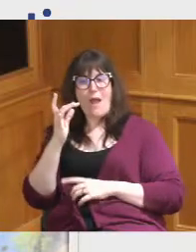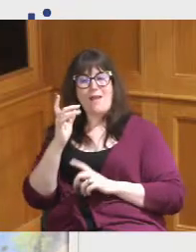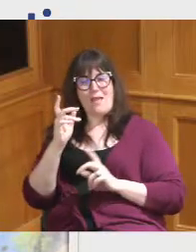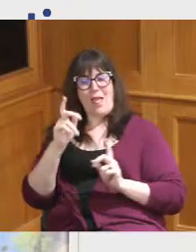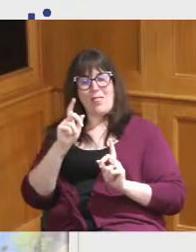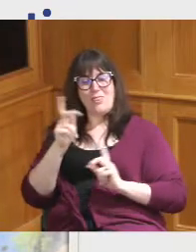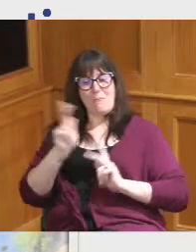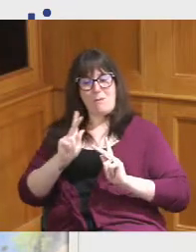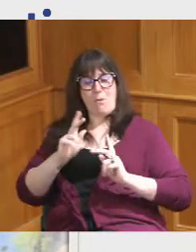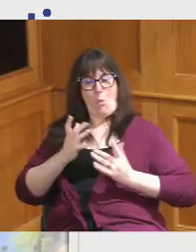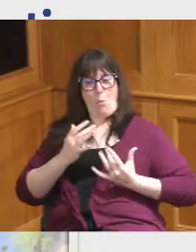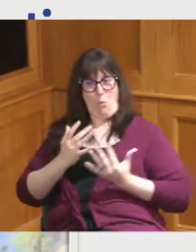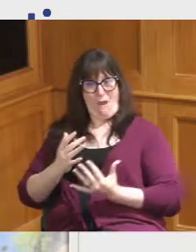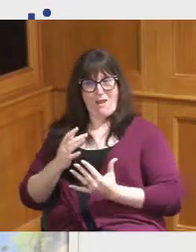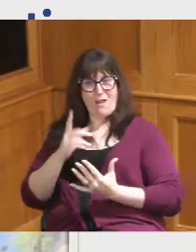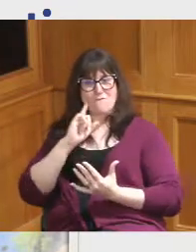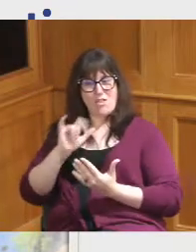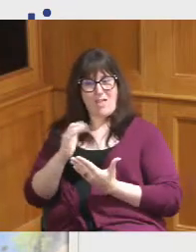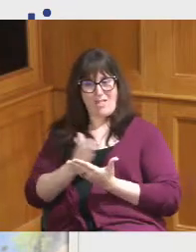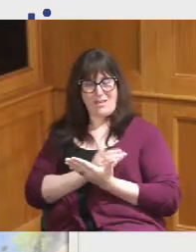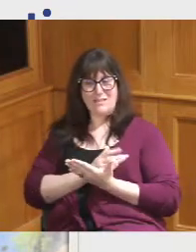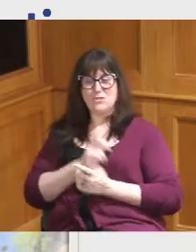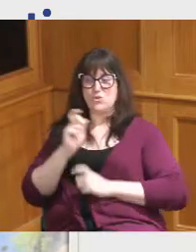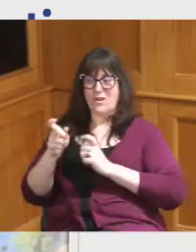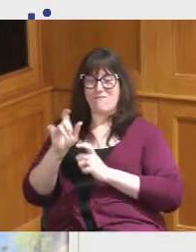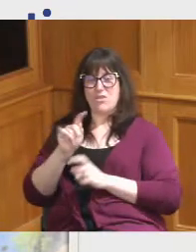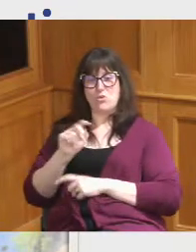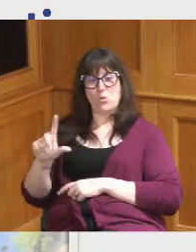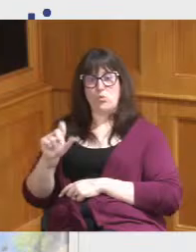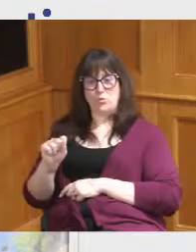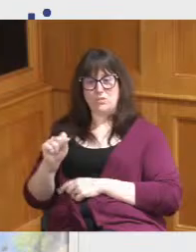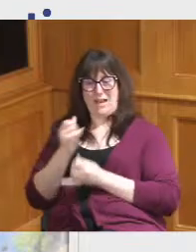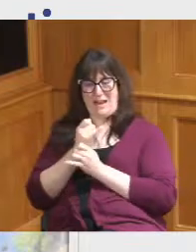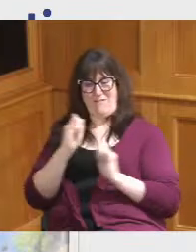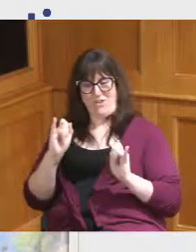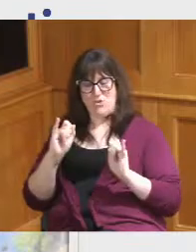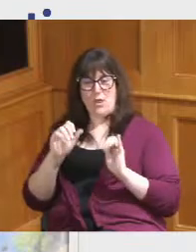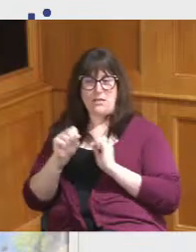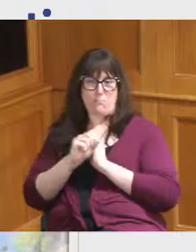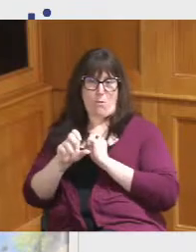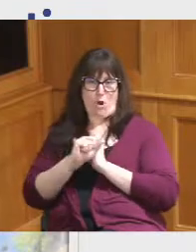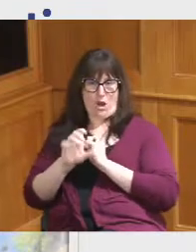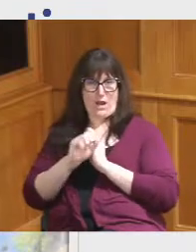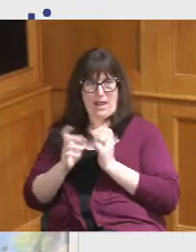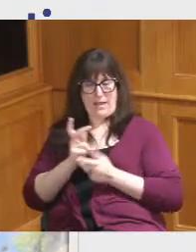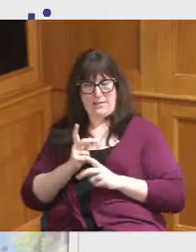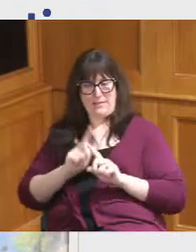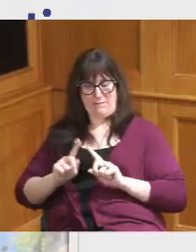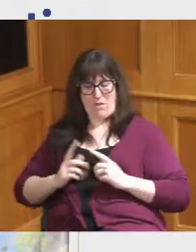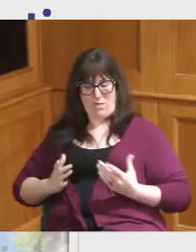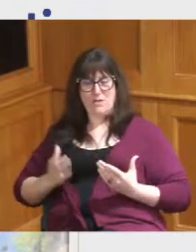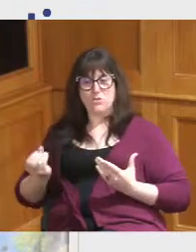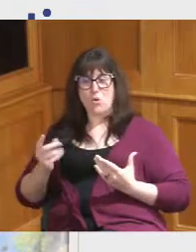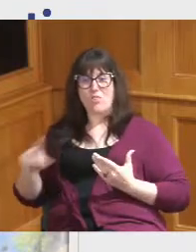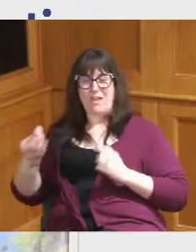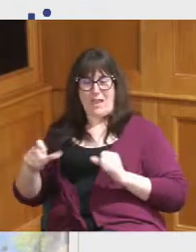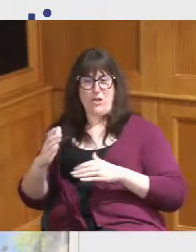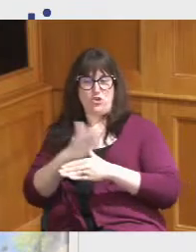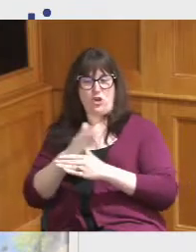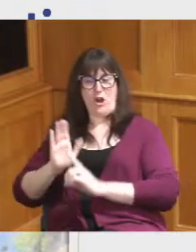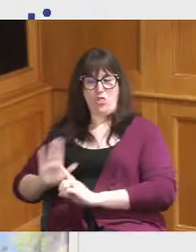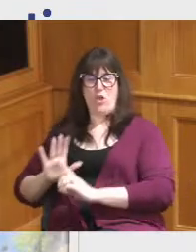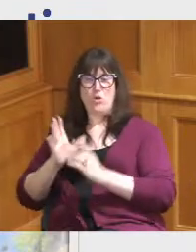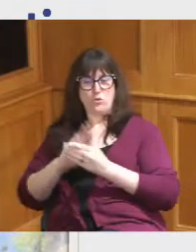people that are waiting the tools, an individualized marketing campaign to effectively share their story and